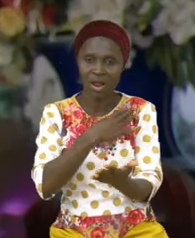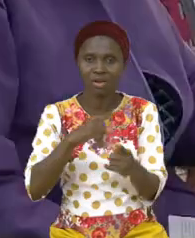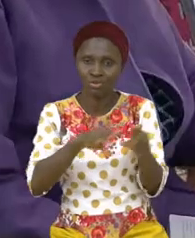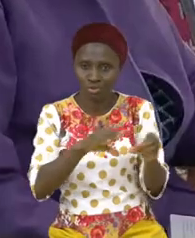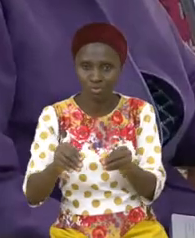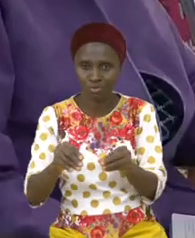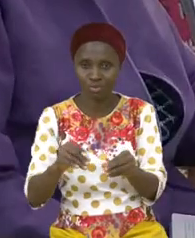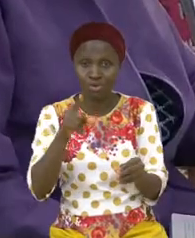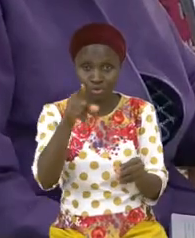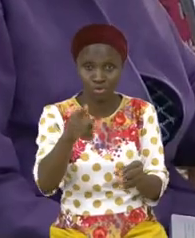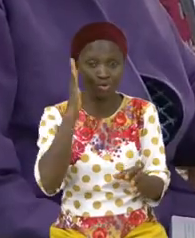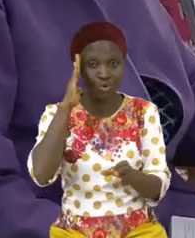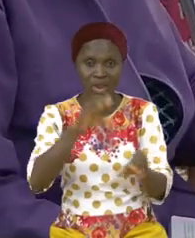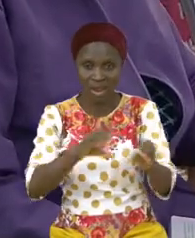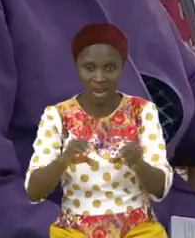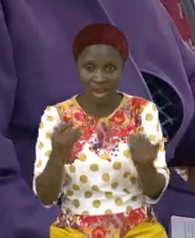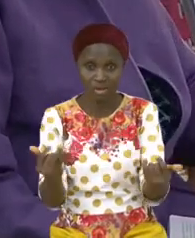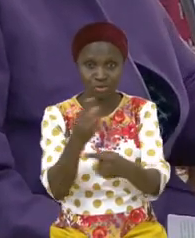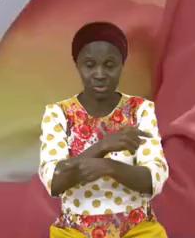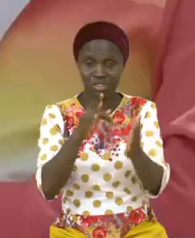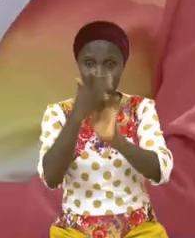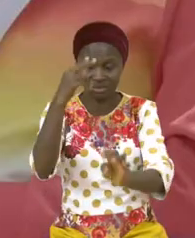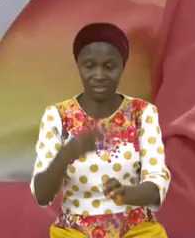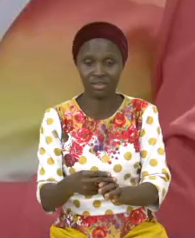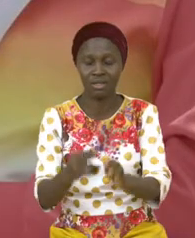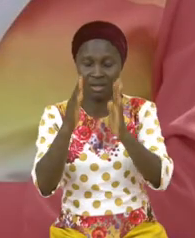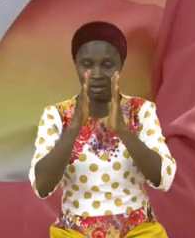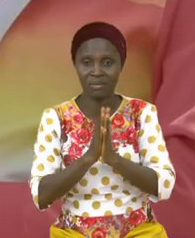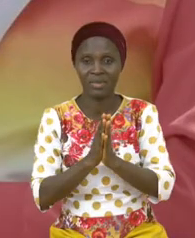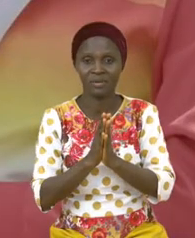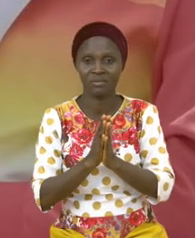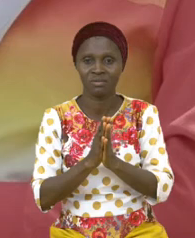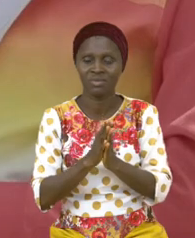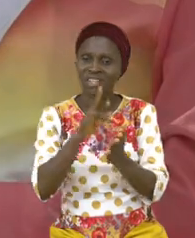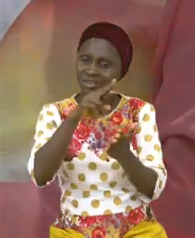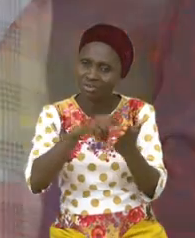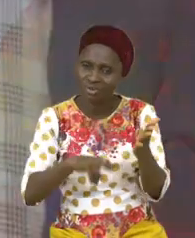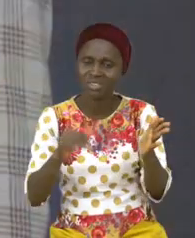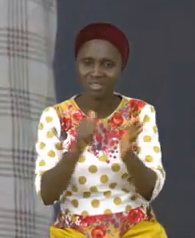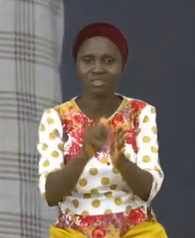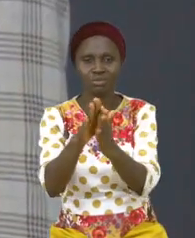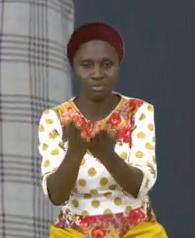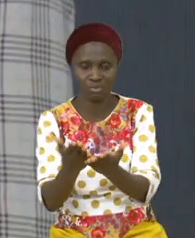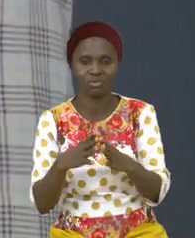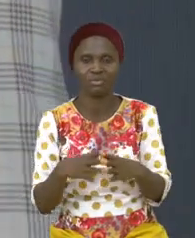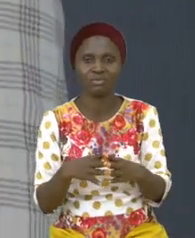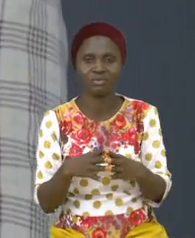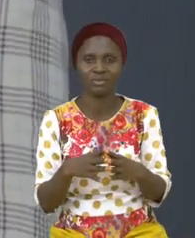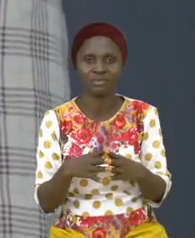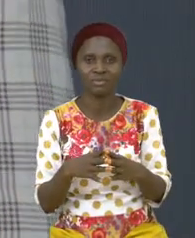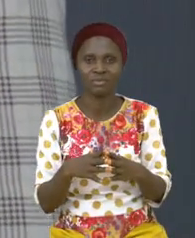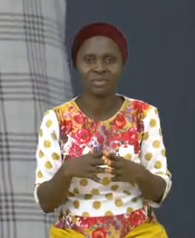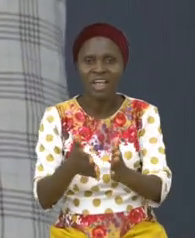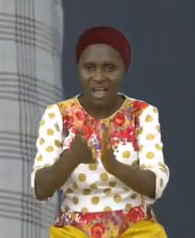today. I said you will act today. Read that book.